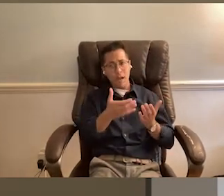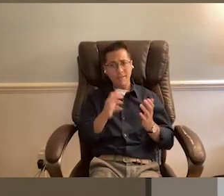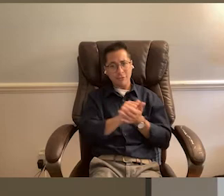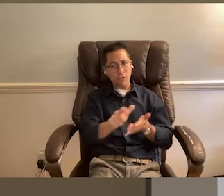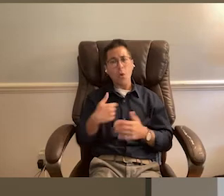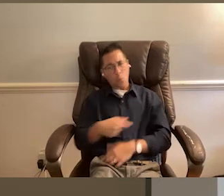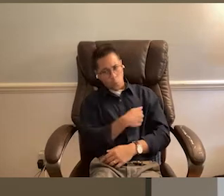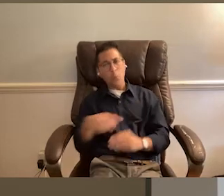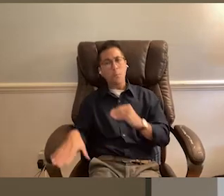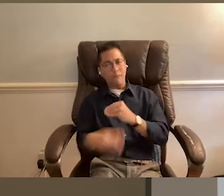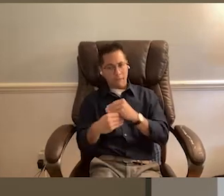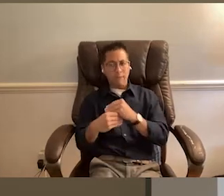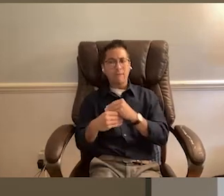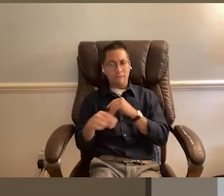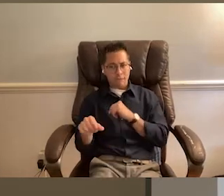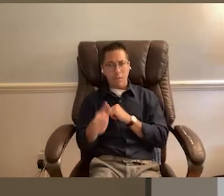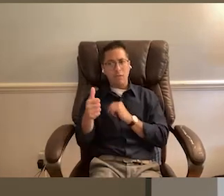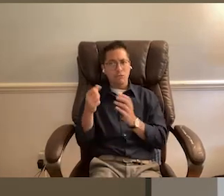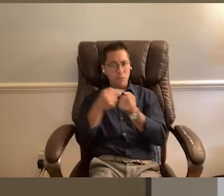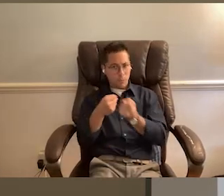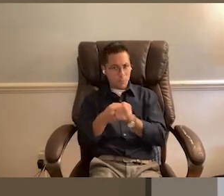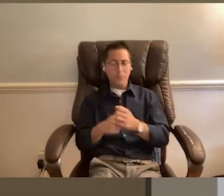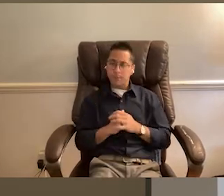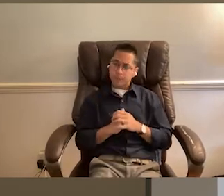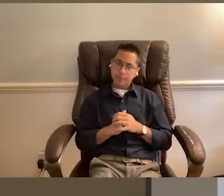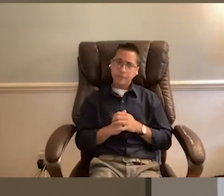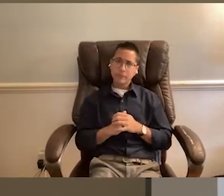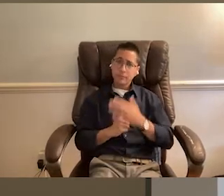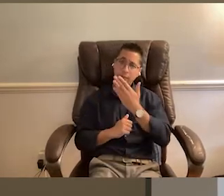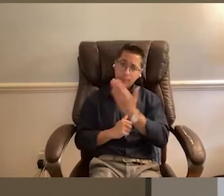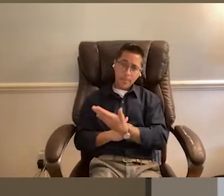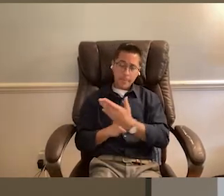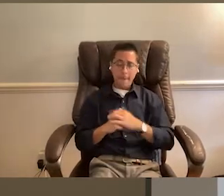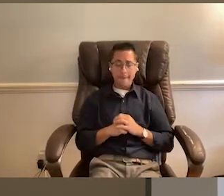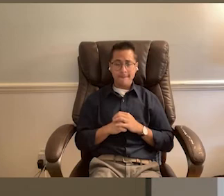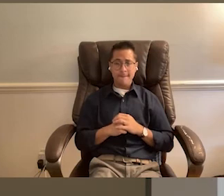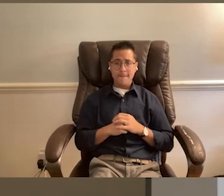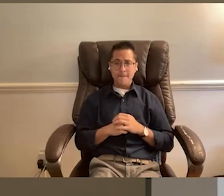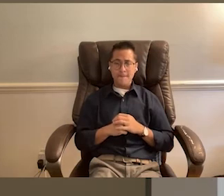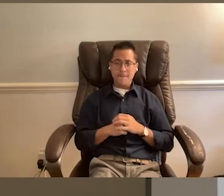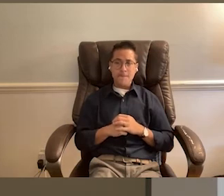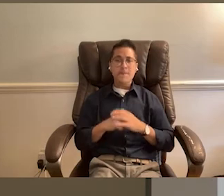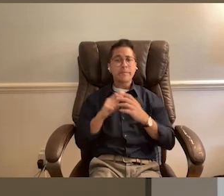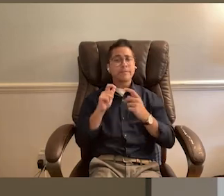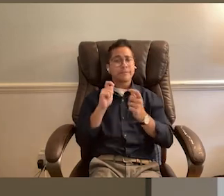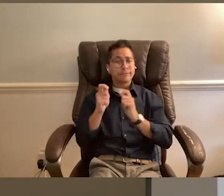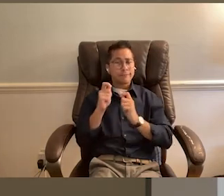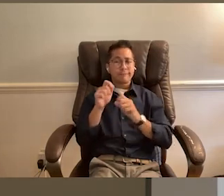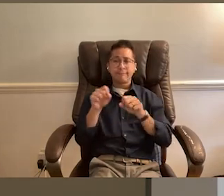99% of our students, it says learns with assistance from an academic mentor who is employed by our office. So it's nothing additional that the professor has